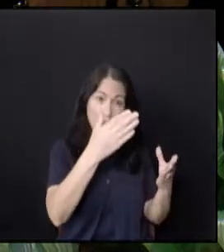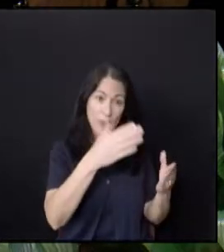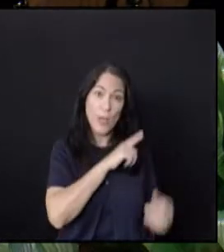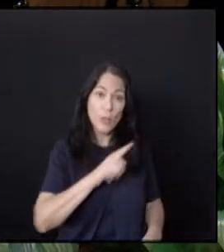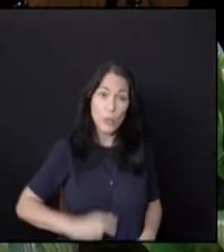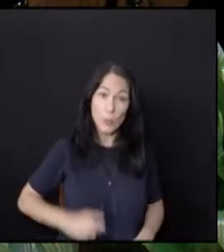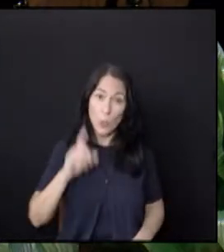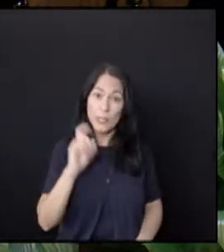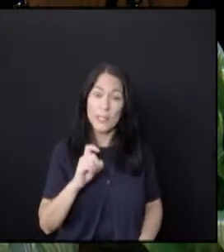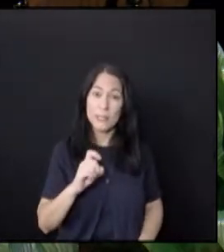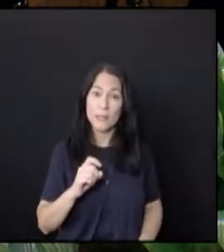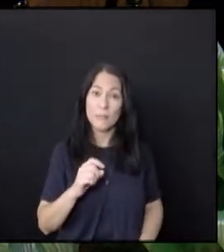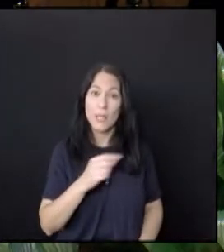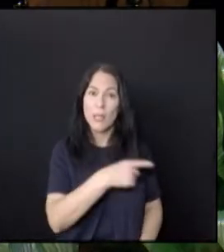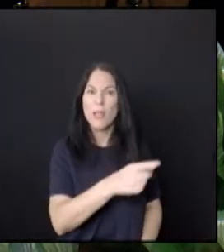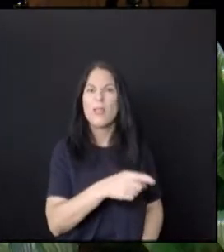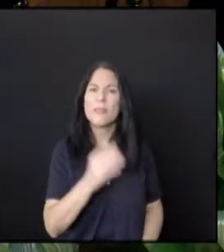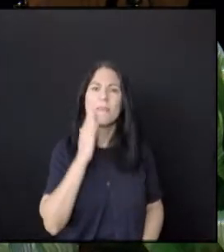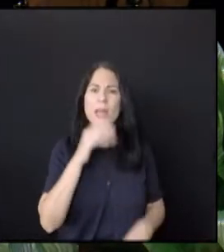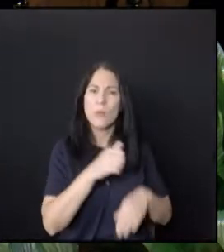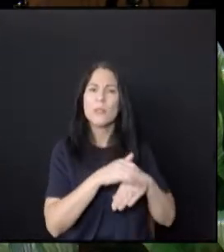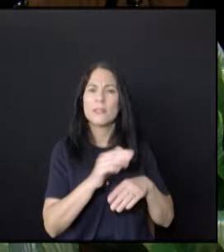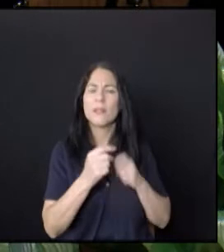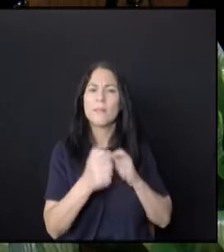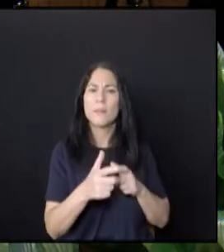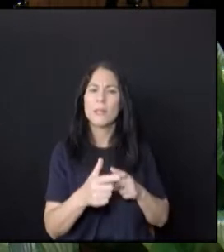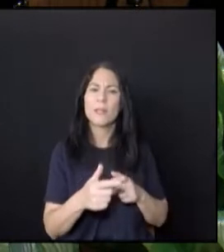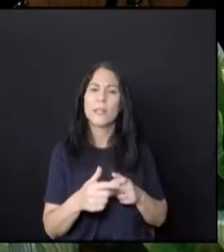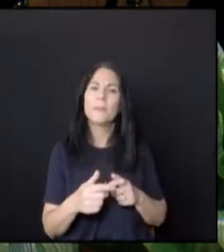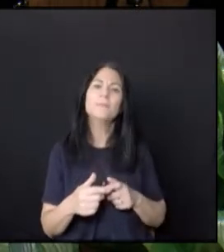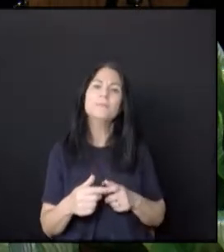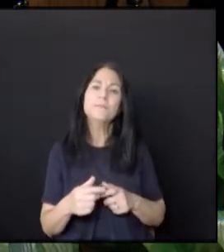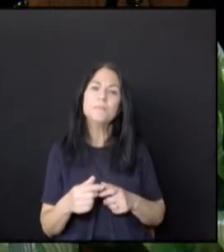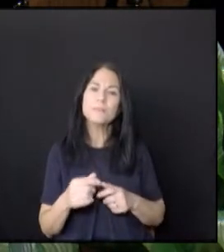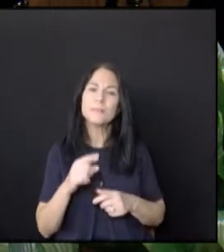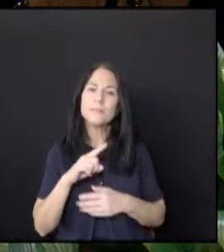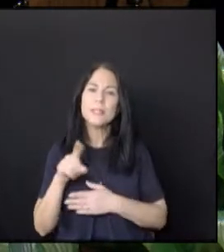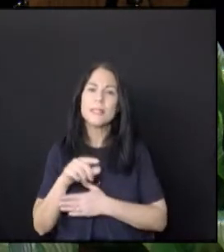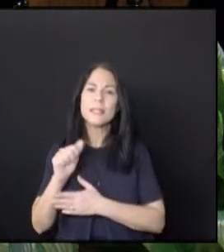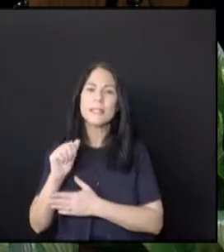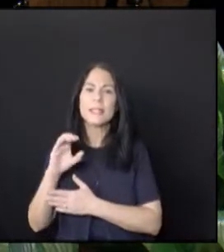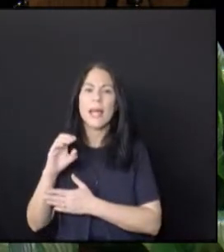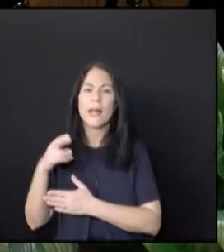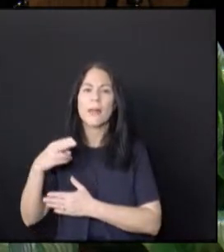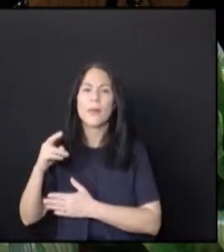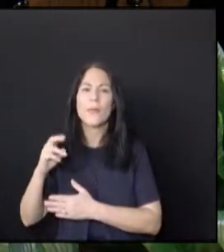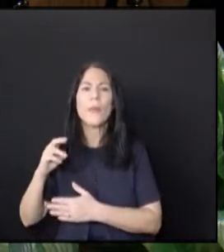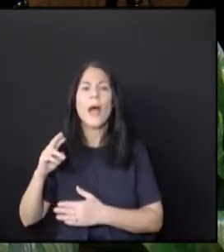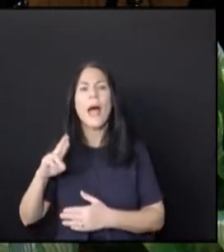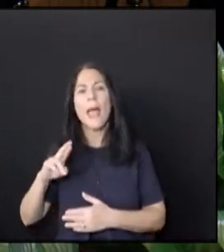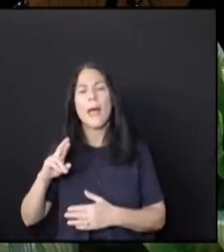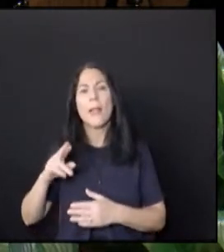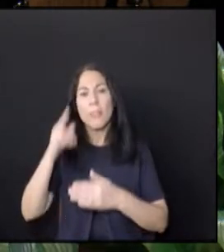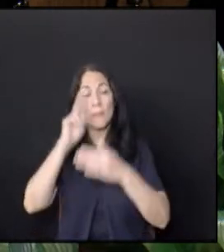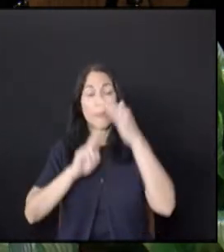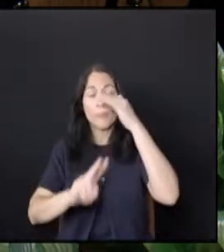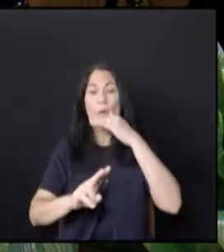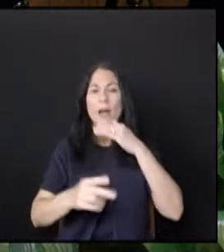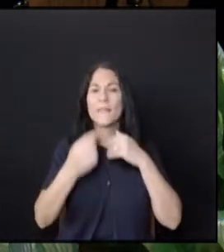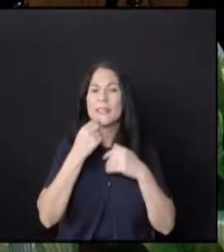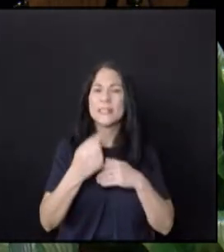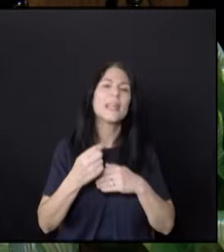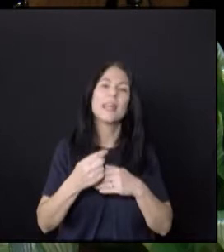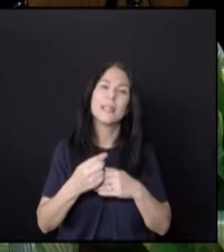Matthew is careful to quote Zechariah chapter 9, starting with verse 9. This took place to fulfill what was spoken by the prophet, saying,